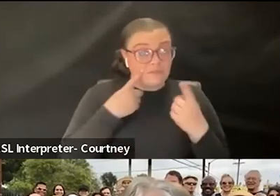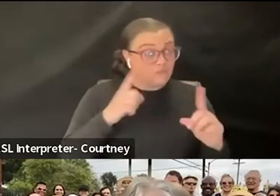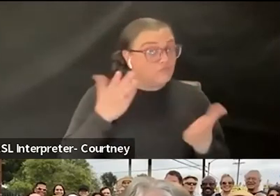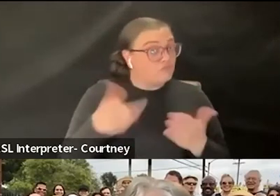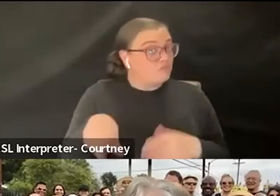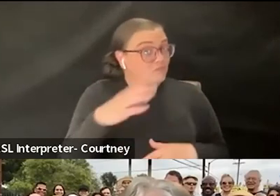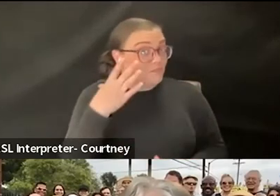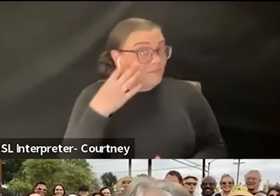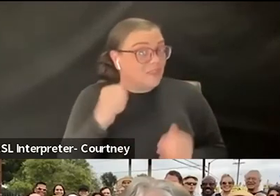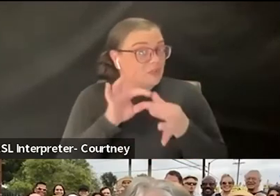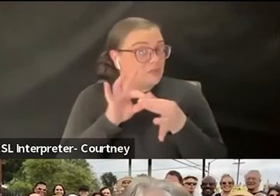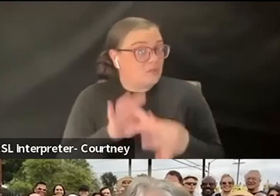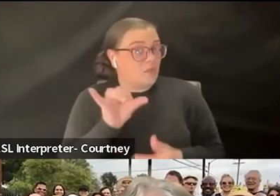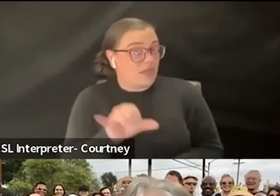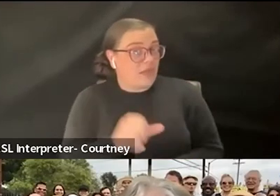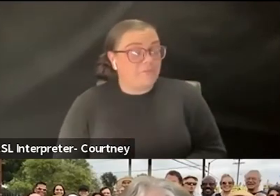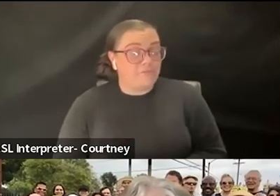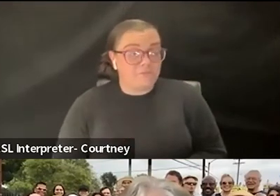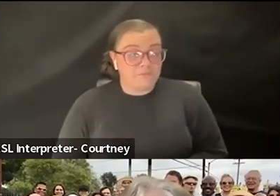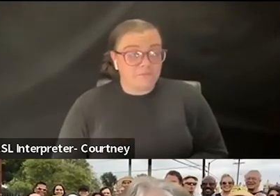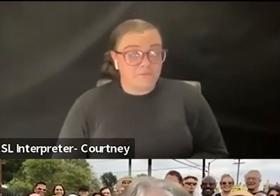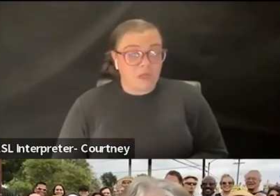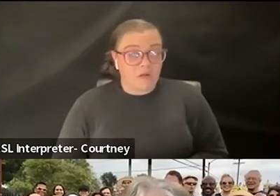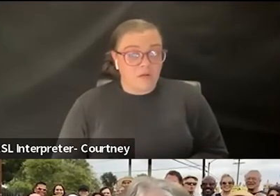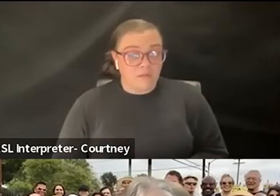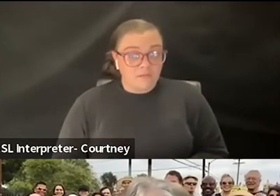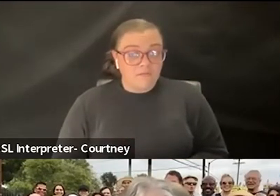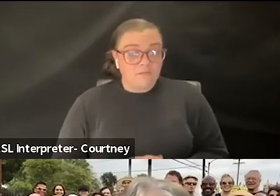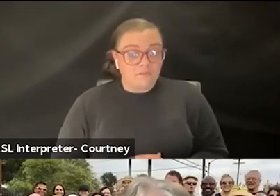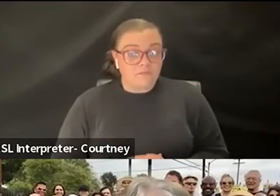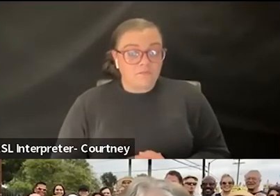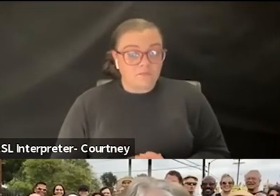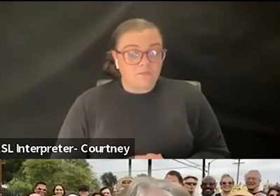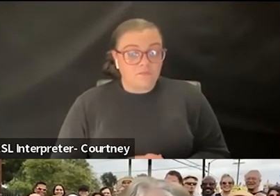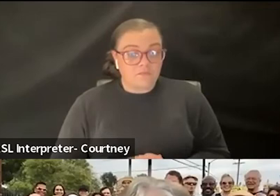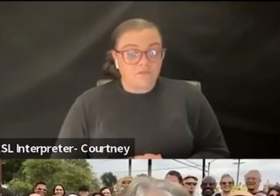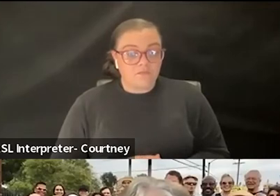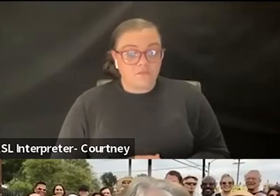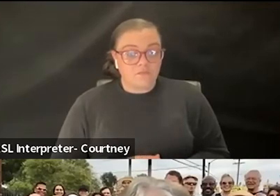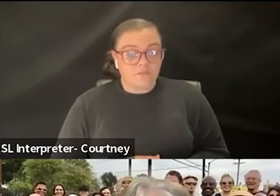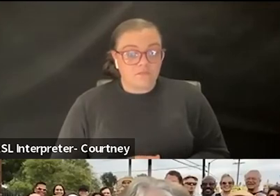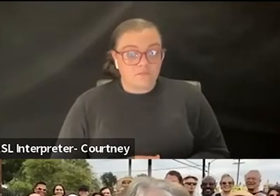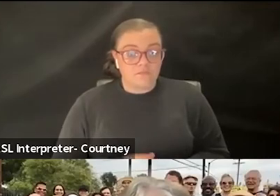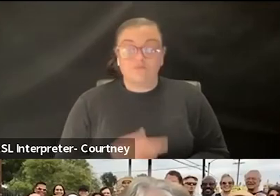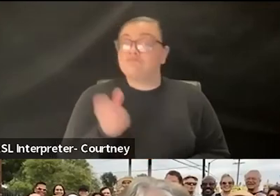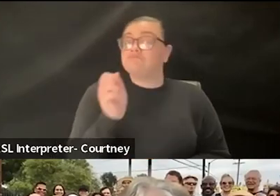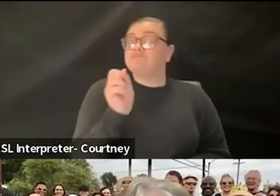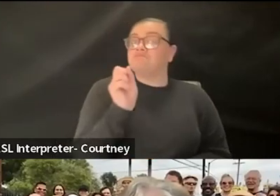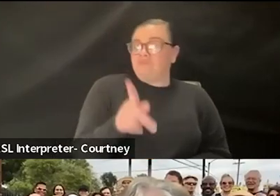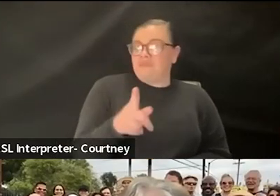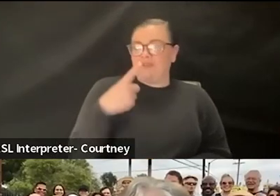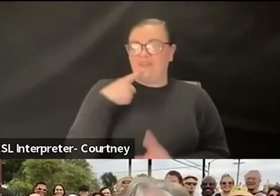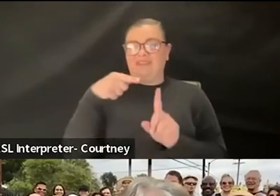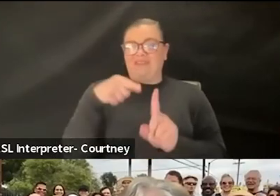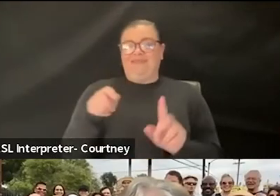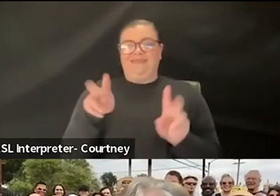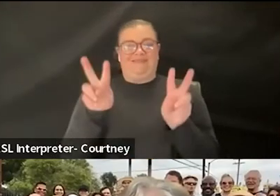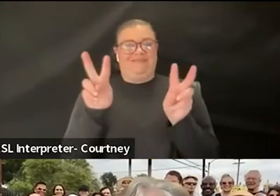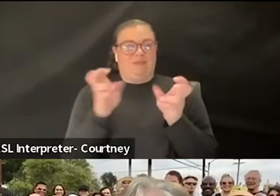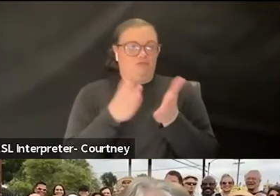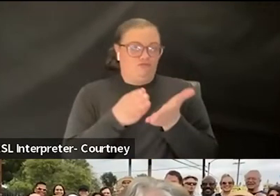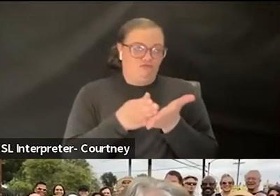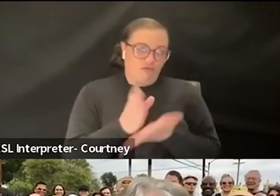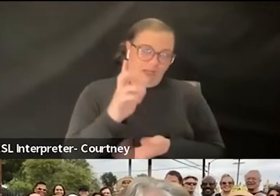work? Sure. Being in a right to work state means that you can work under a union